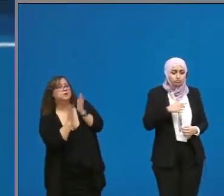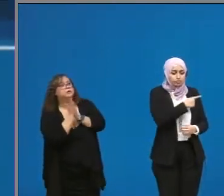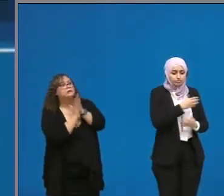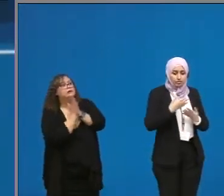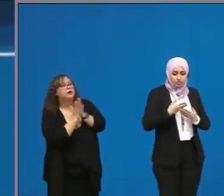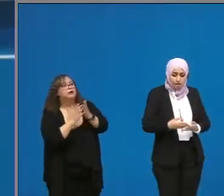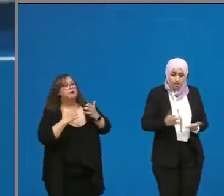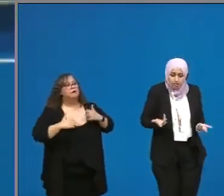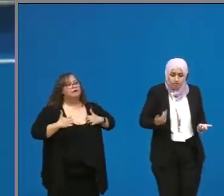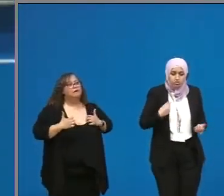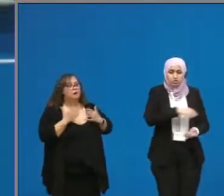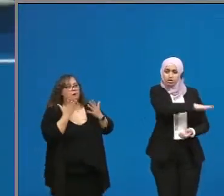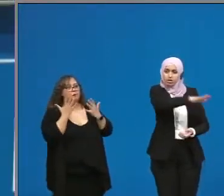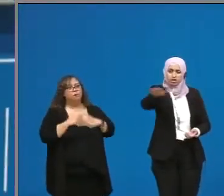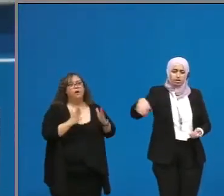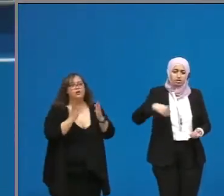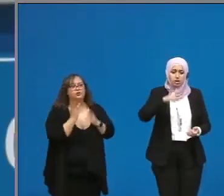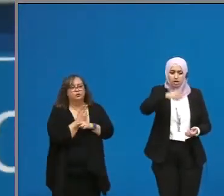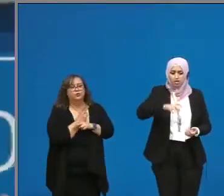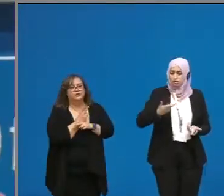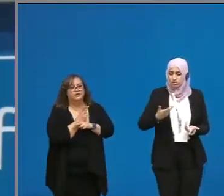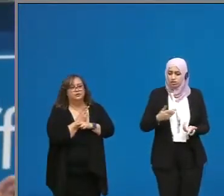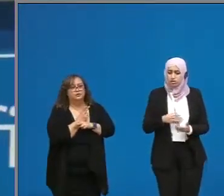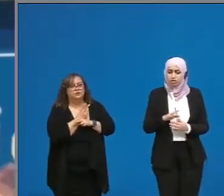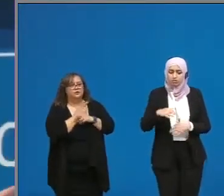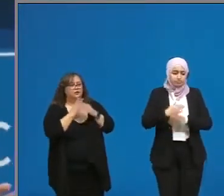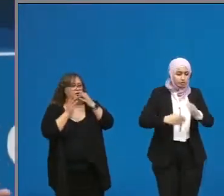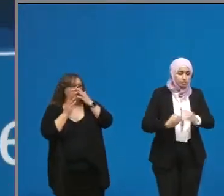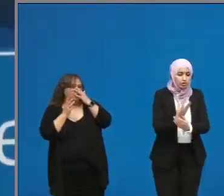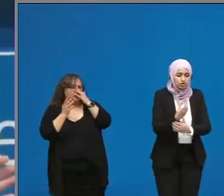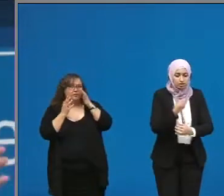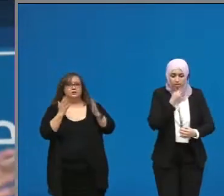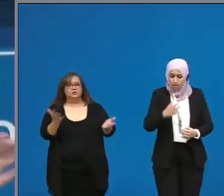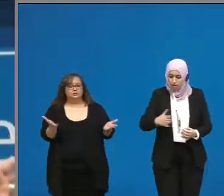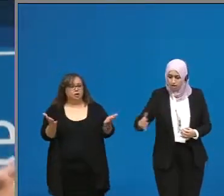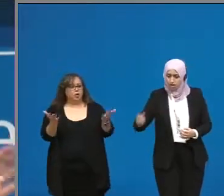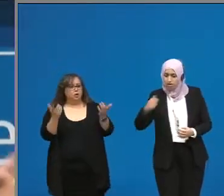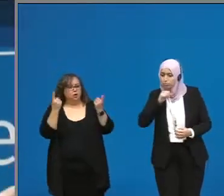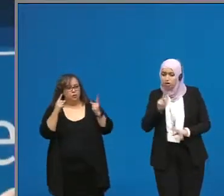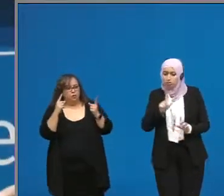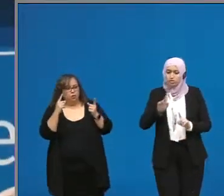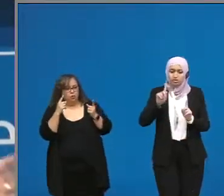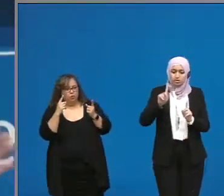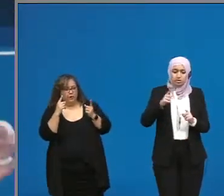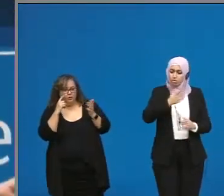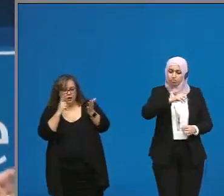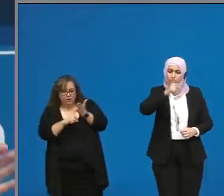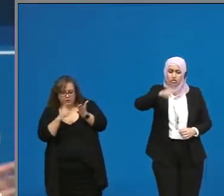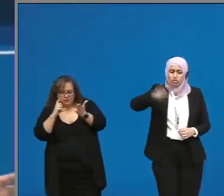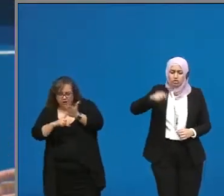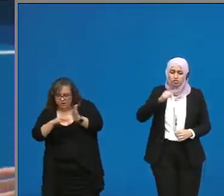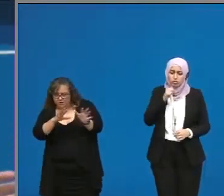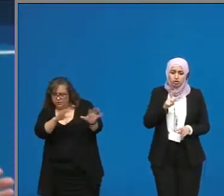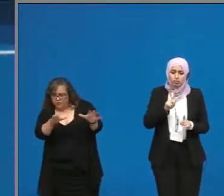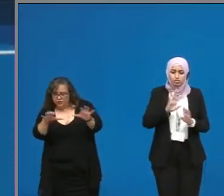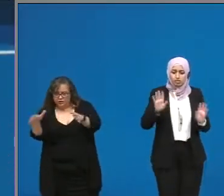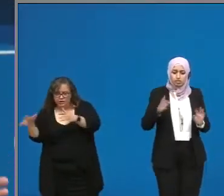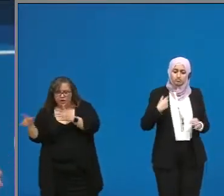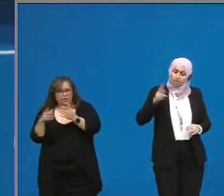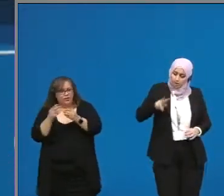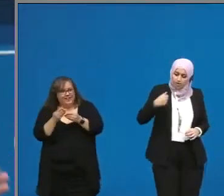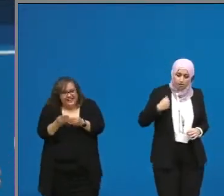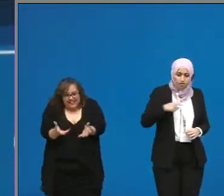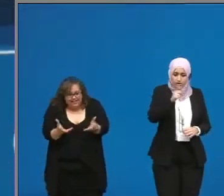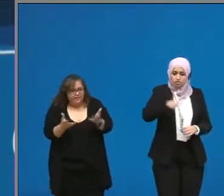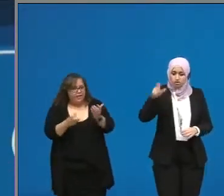it. Let's not underestimate the stigma that can go along with identifying particular sets of pupils and handing them assistive technology. We're doing